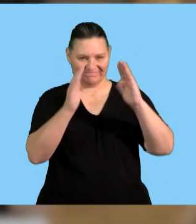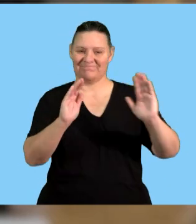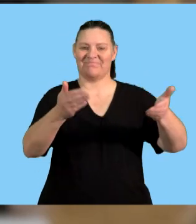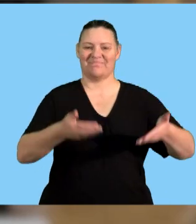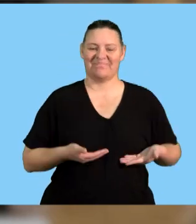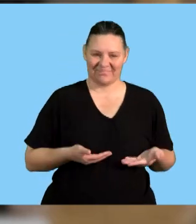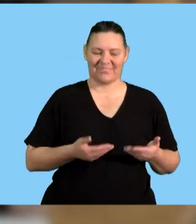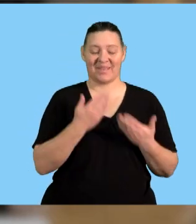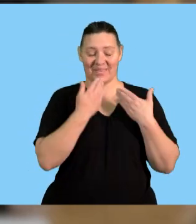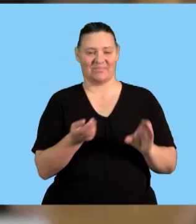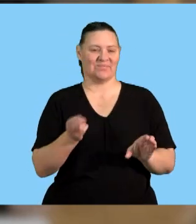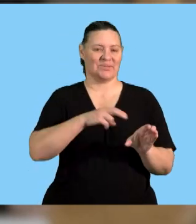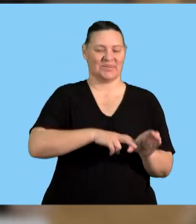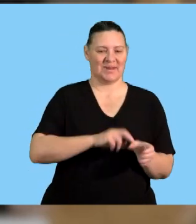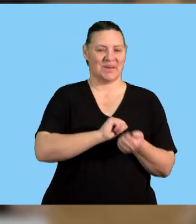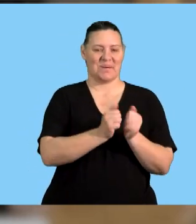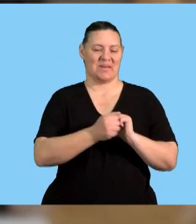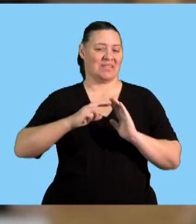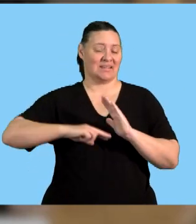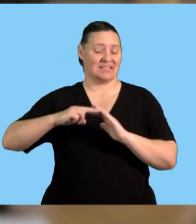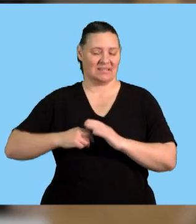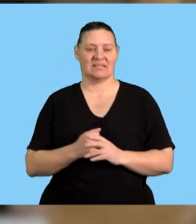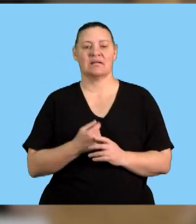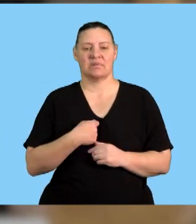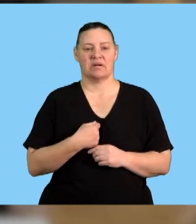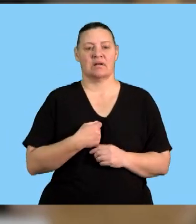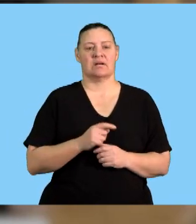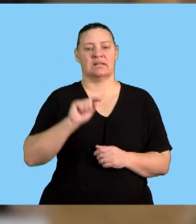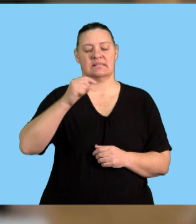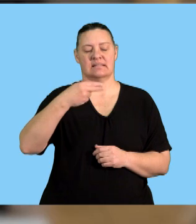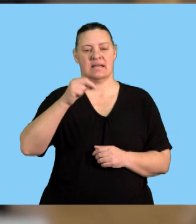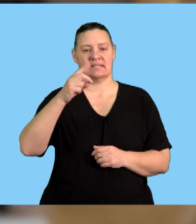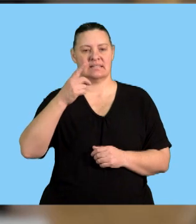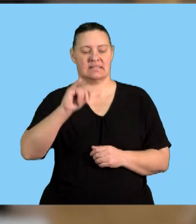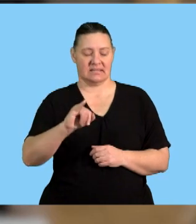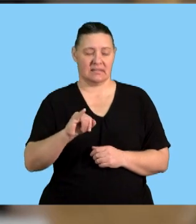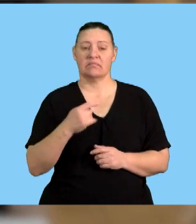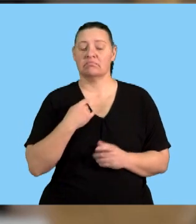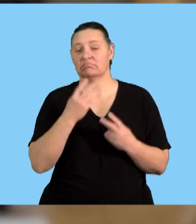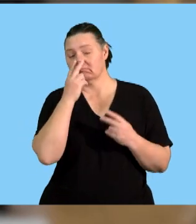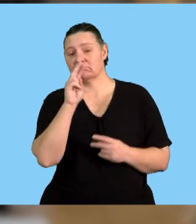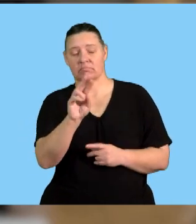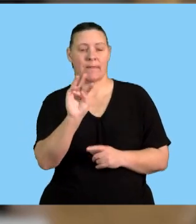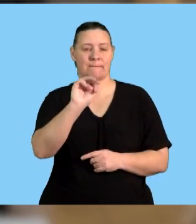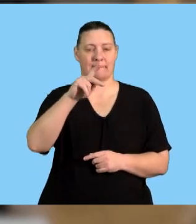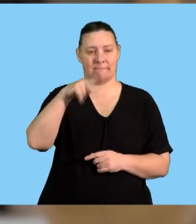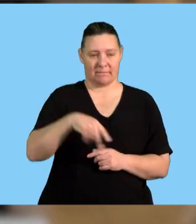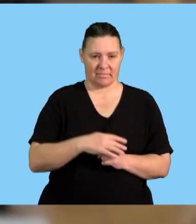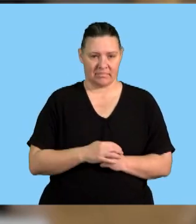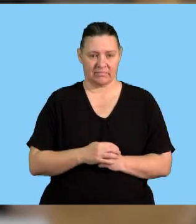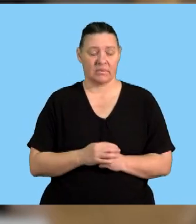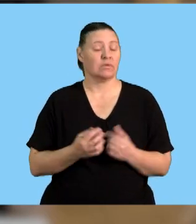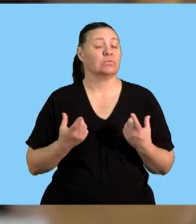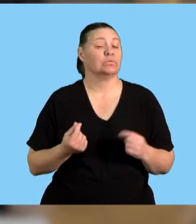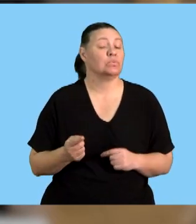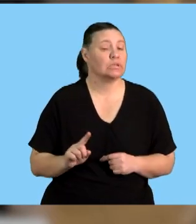Welcome everyone, and thank you for joining me. My name is Tandin Tlapo, and today we are looking at maps,